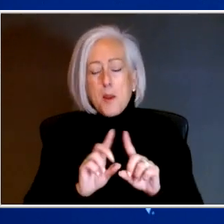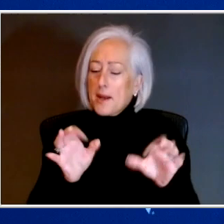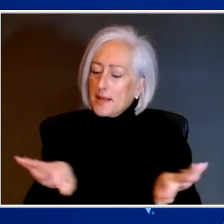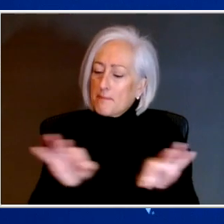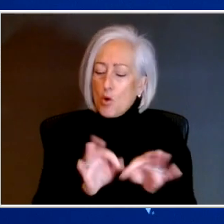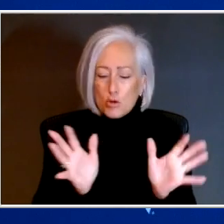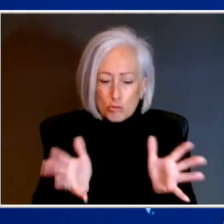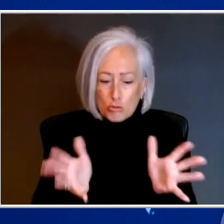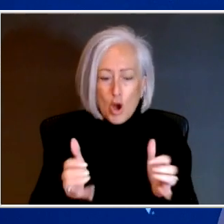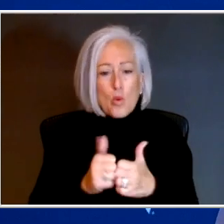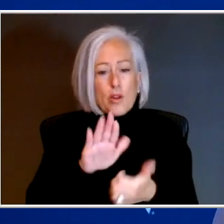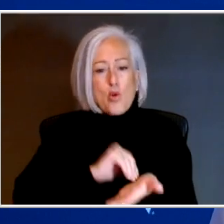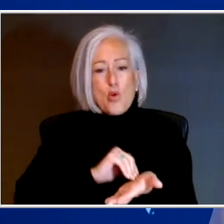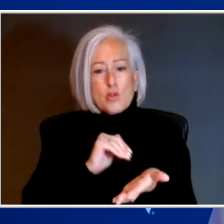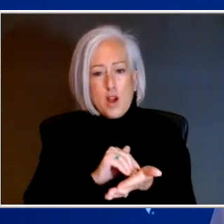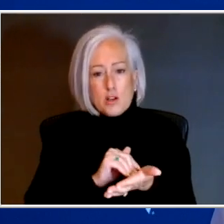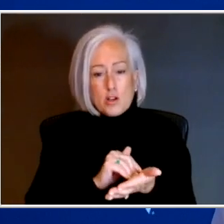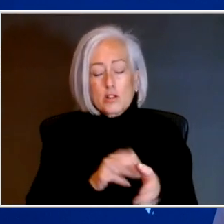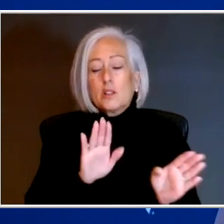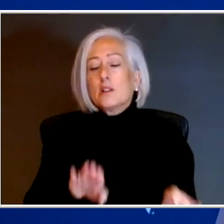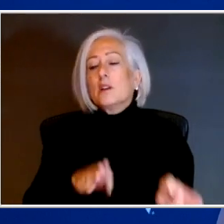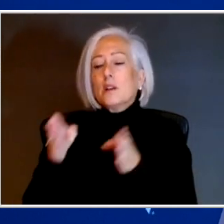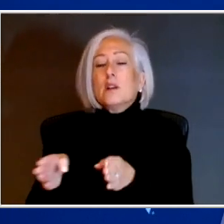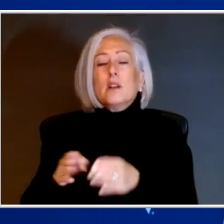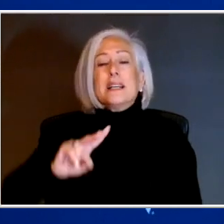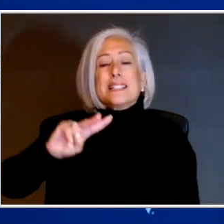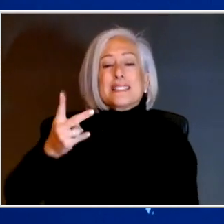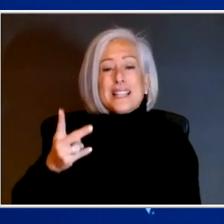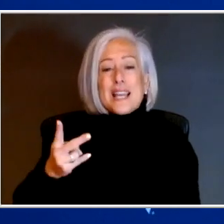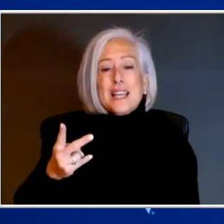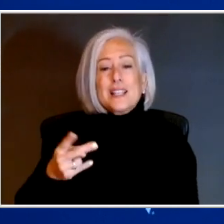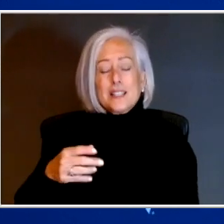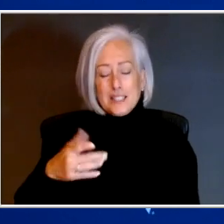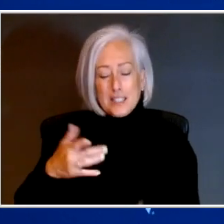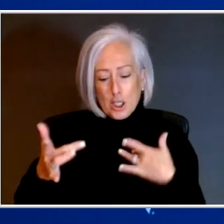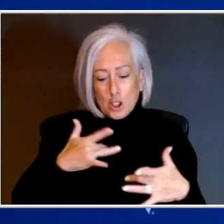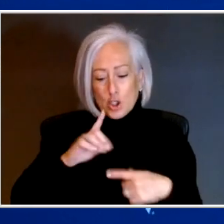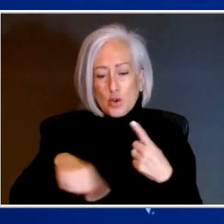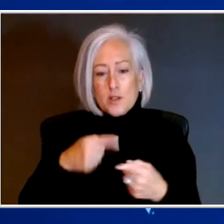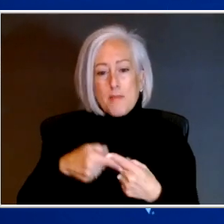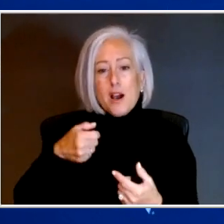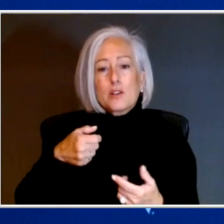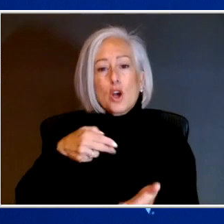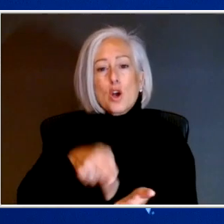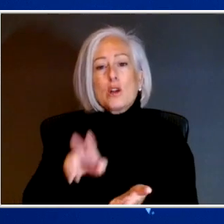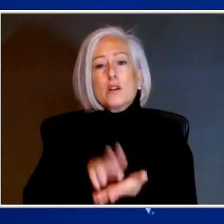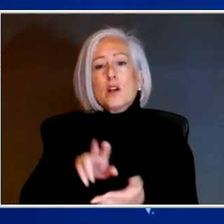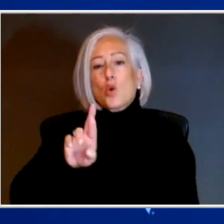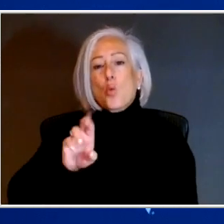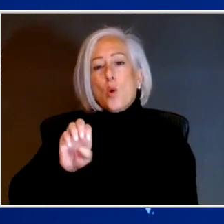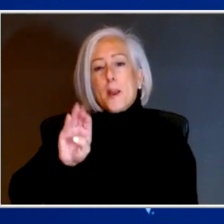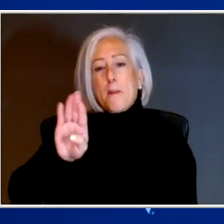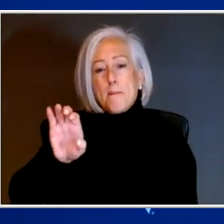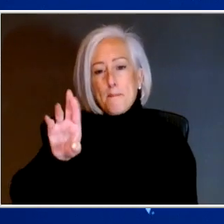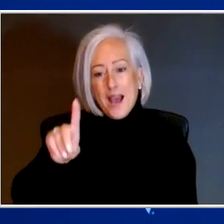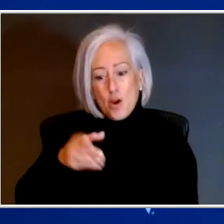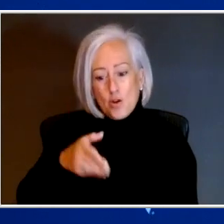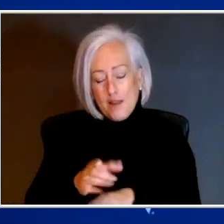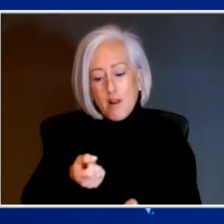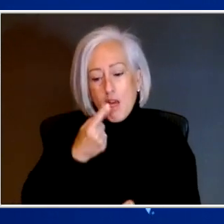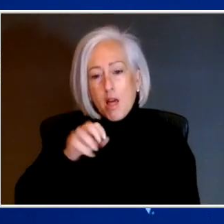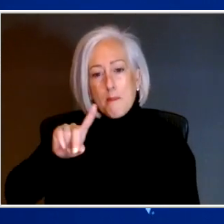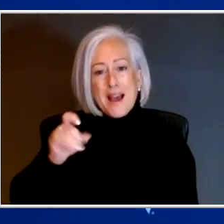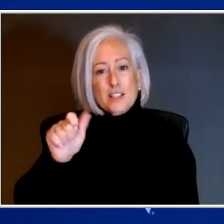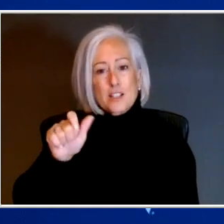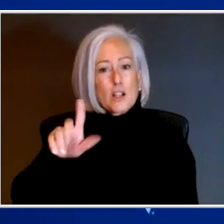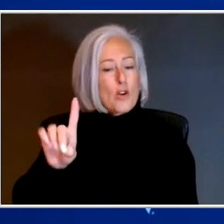about that. Second, people are really concerned about rebound after taking Paxlovid. I would really say that should not be a concern.